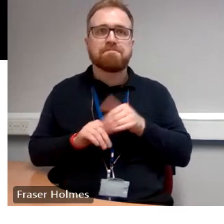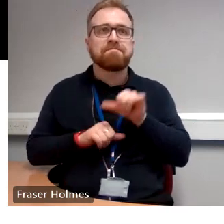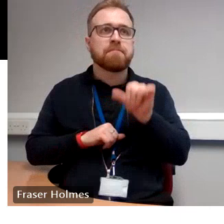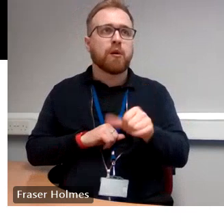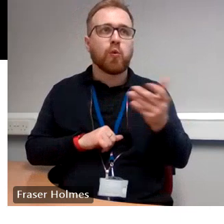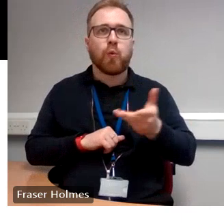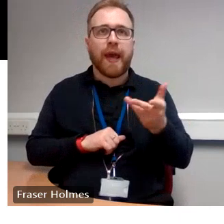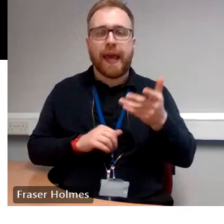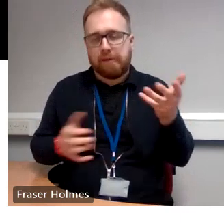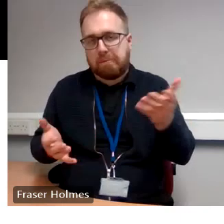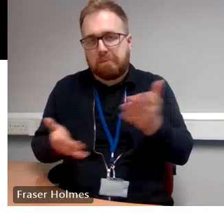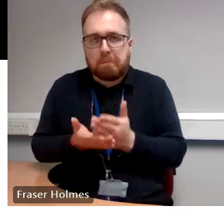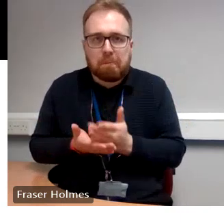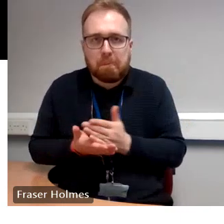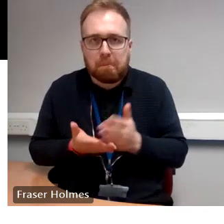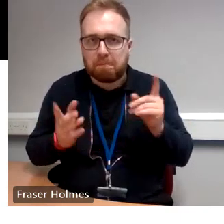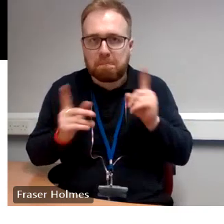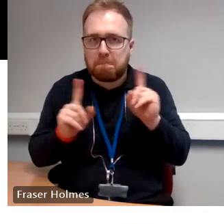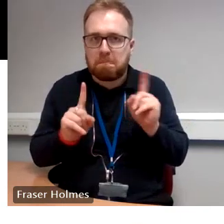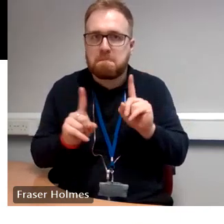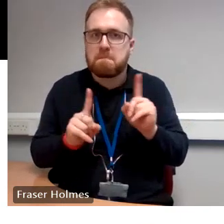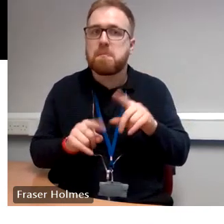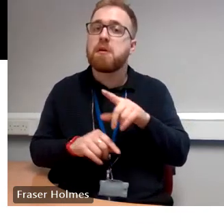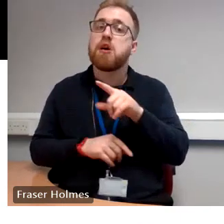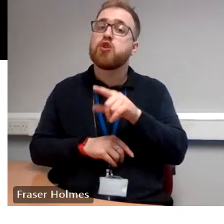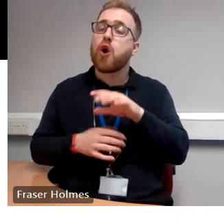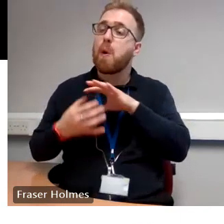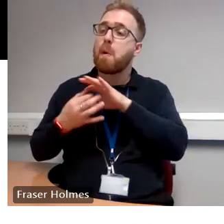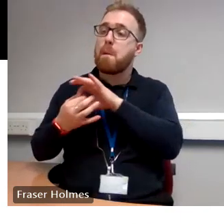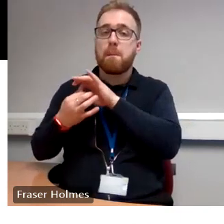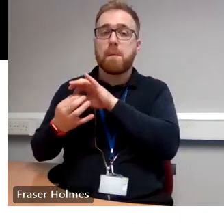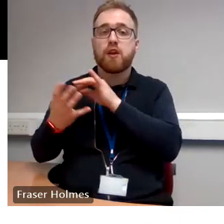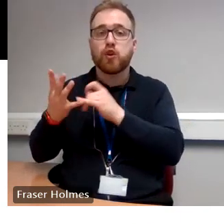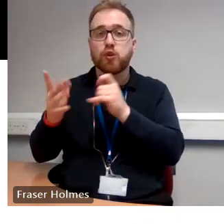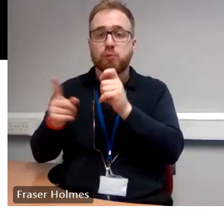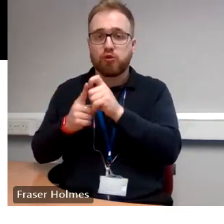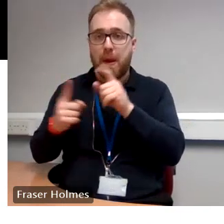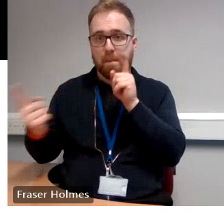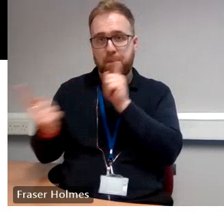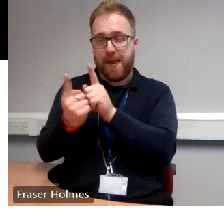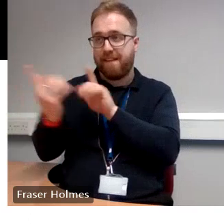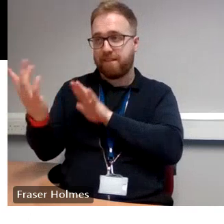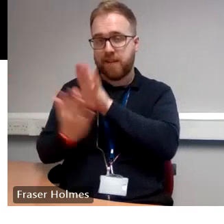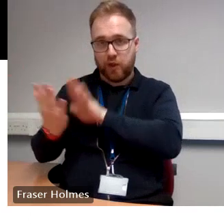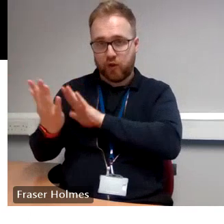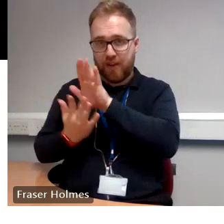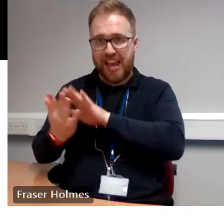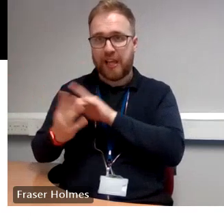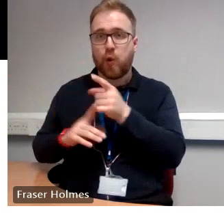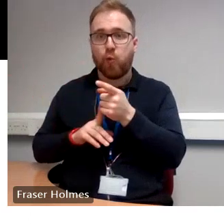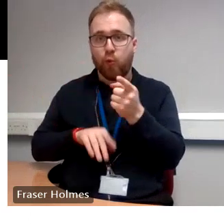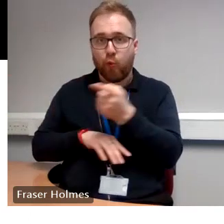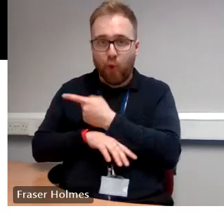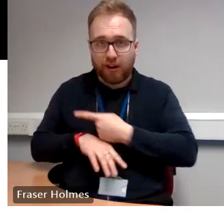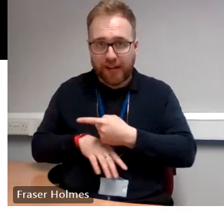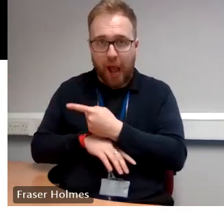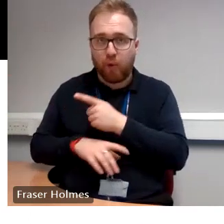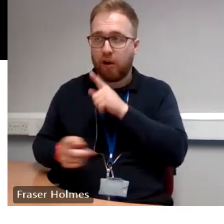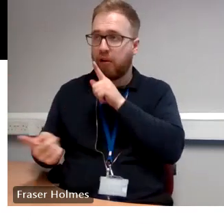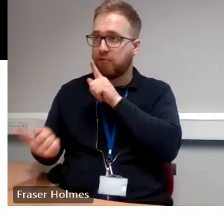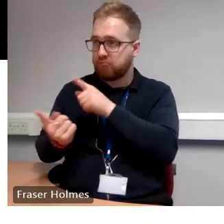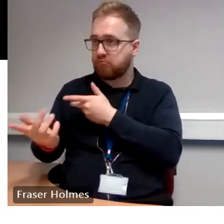next. So from working with the social prescriber, he met with her face to face, spent an hour with that